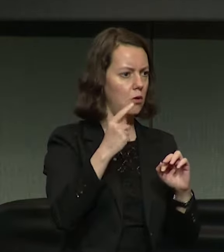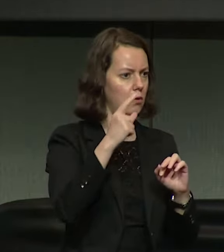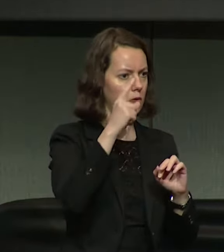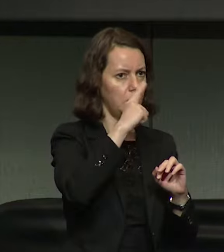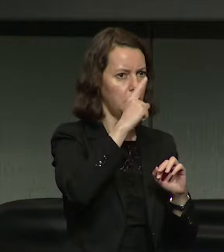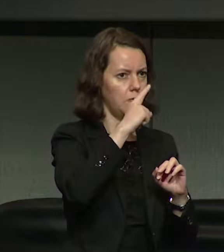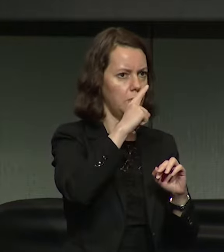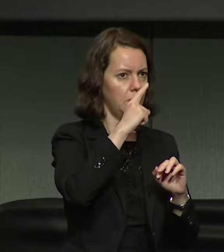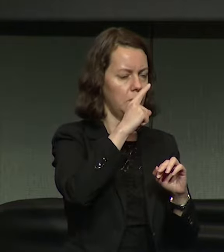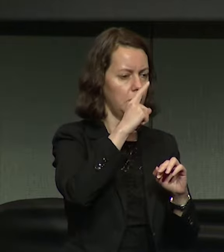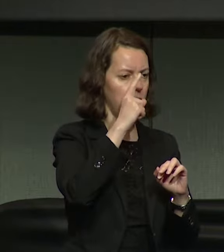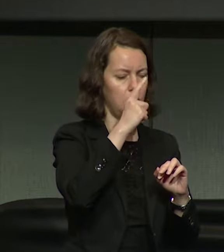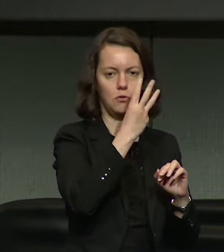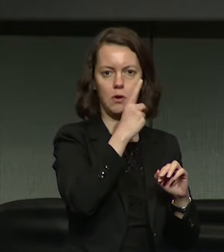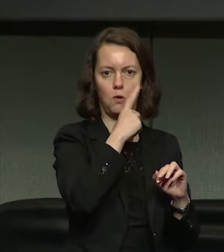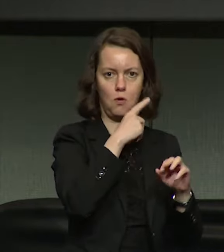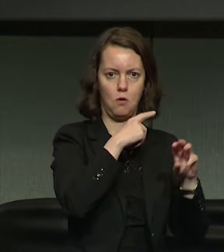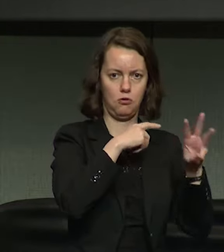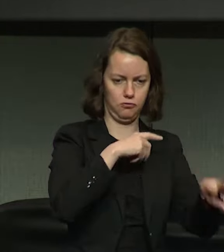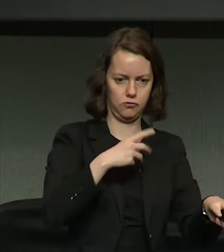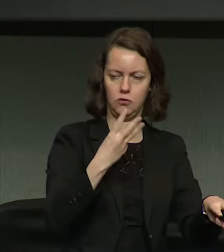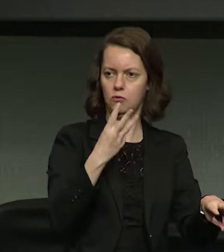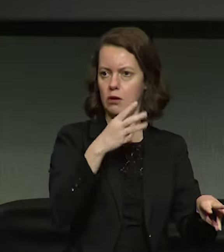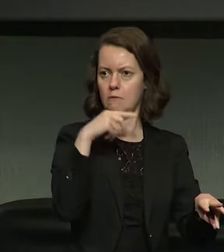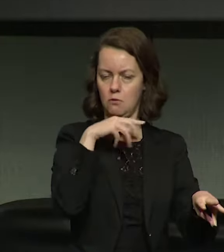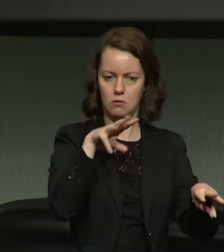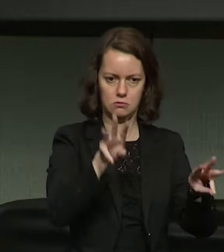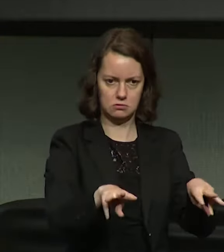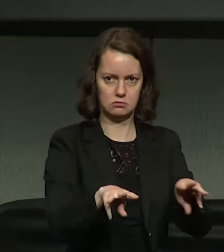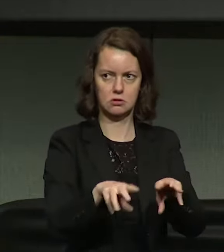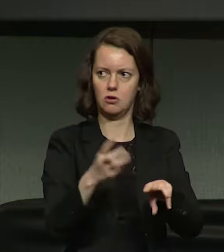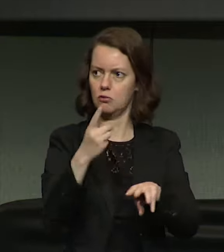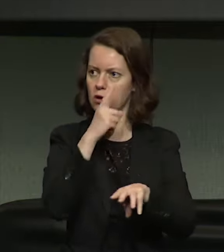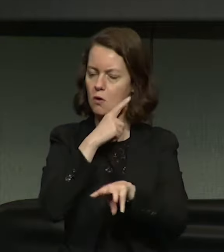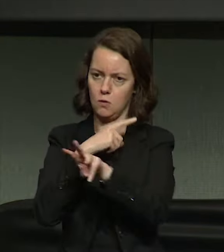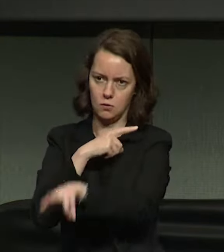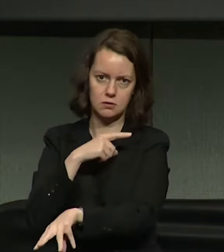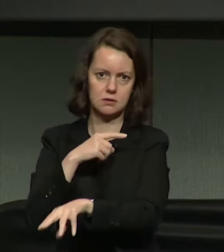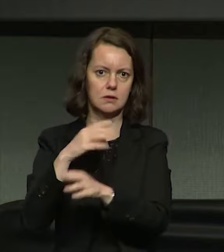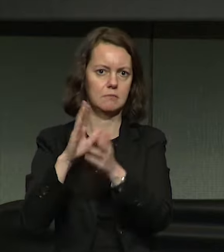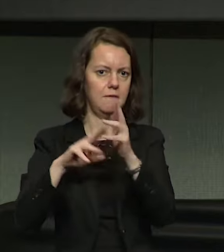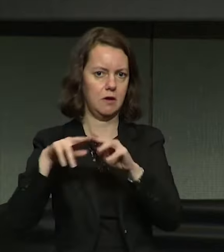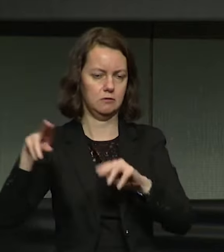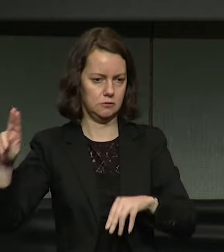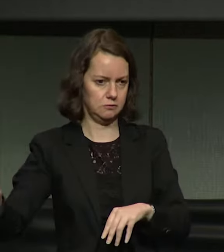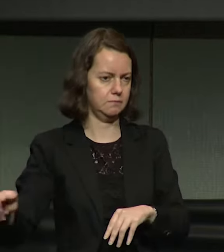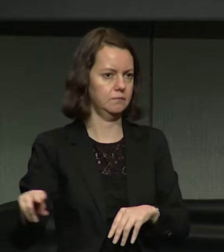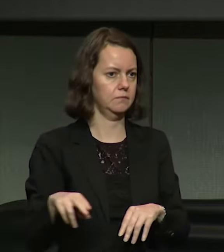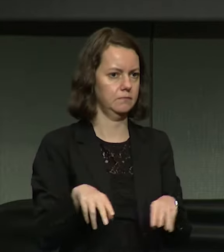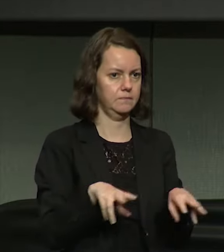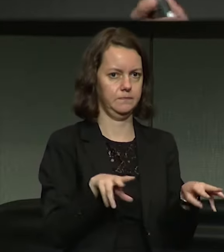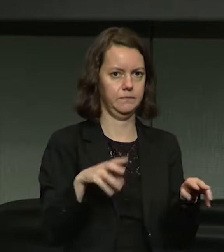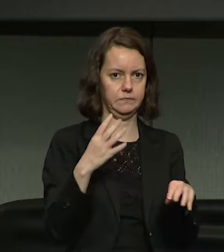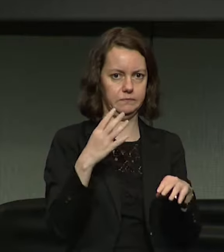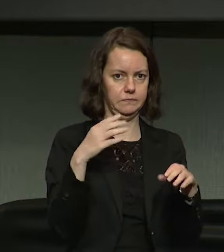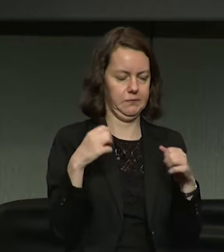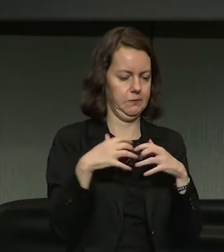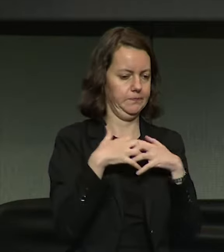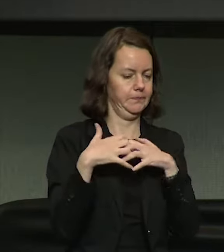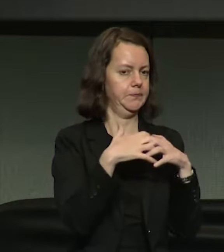room, the three little boys in another room, and the three girls in another, and my mum and dad in another room. So we're all packed into this